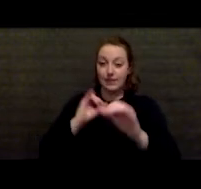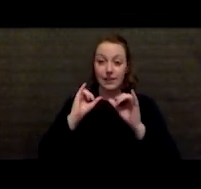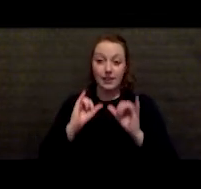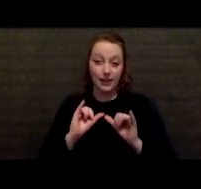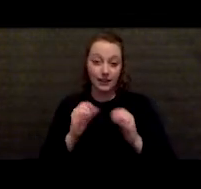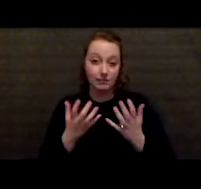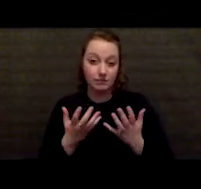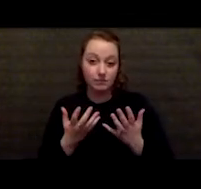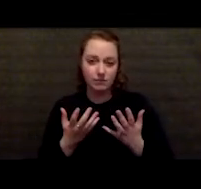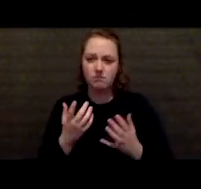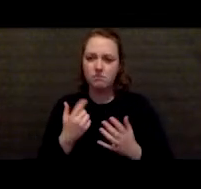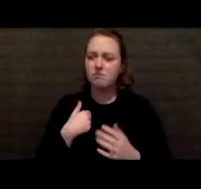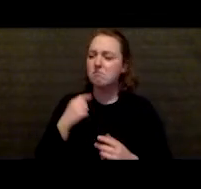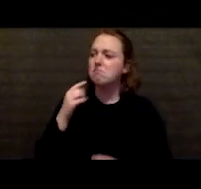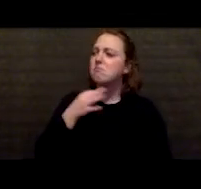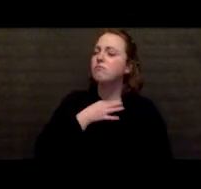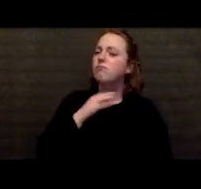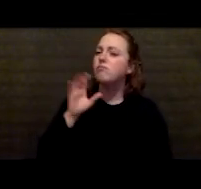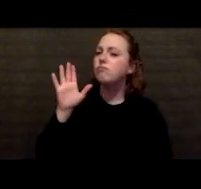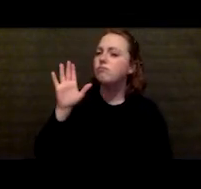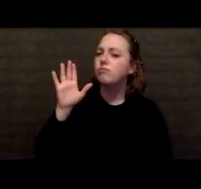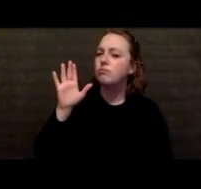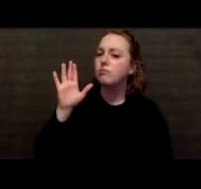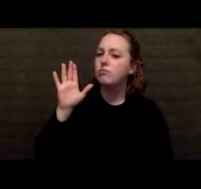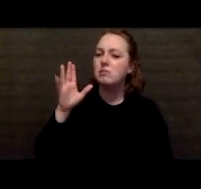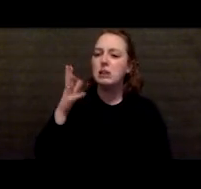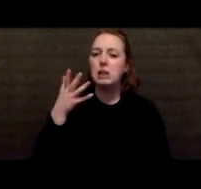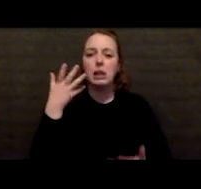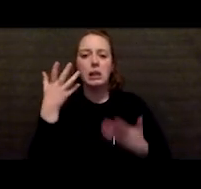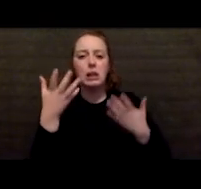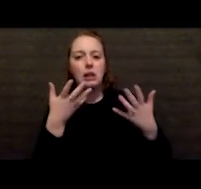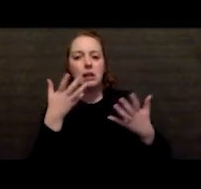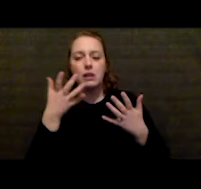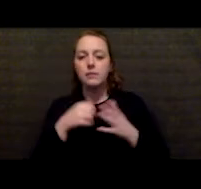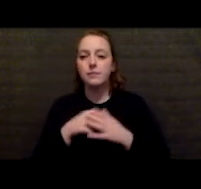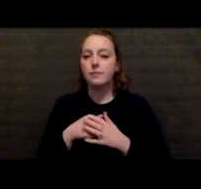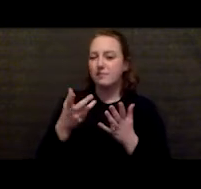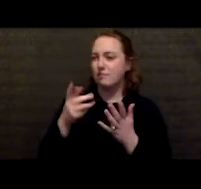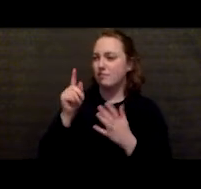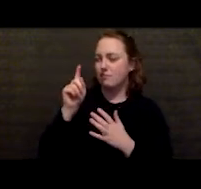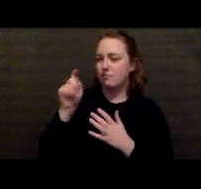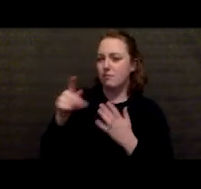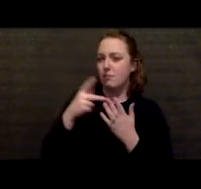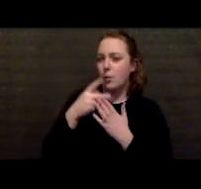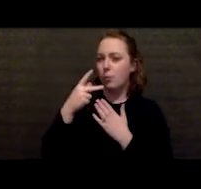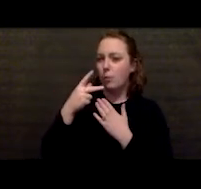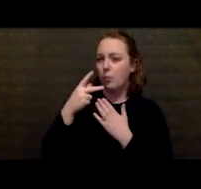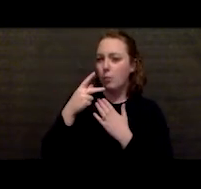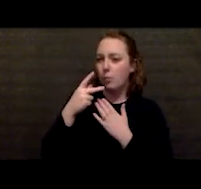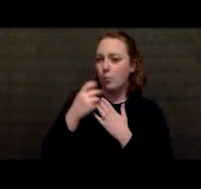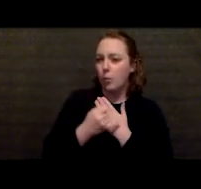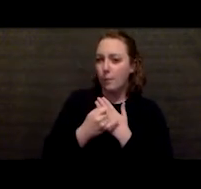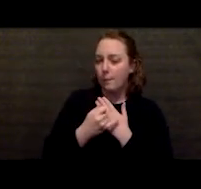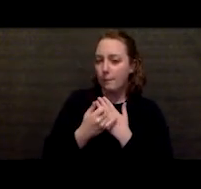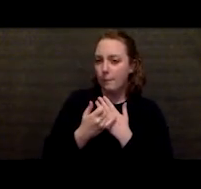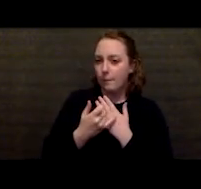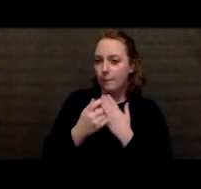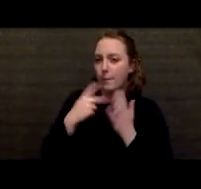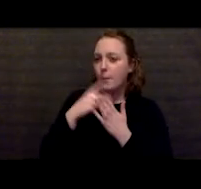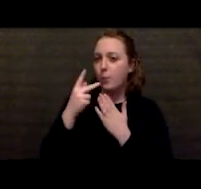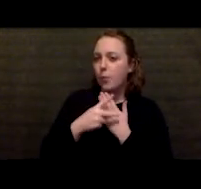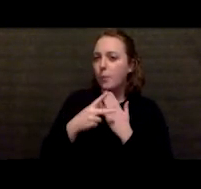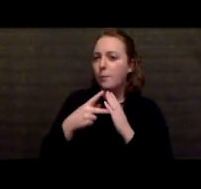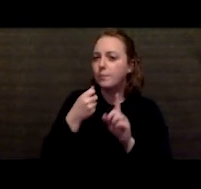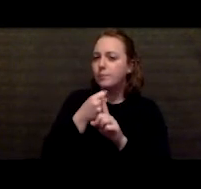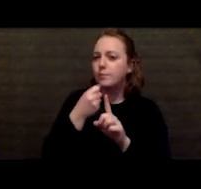I have questions about that. I don't see how are programs affected. I mean, they had that place where the CTE stuff